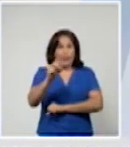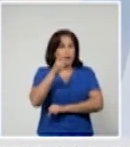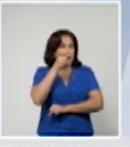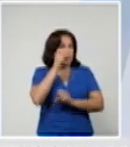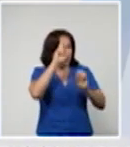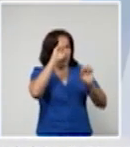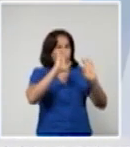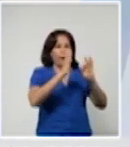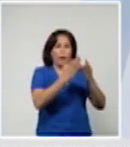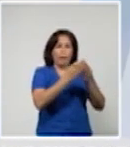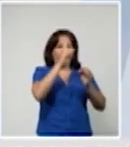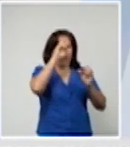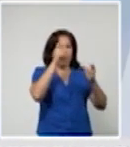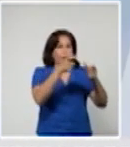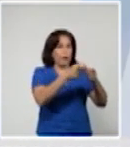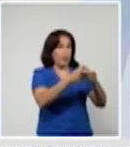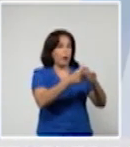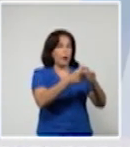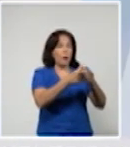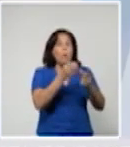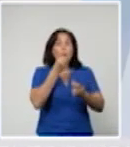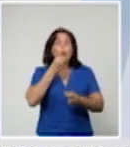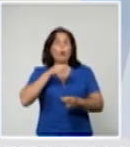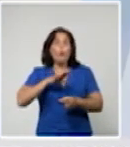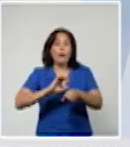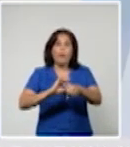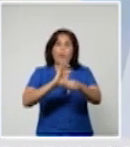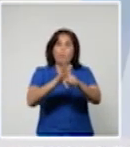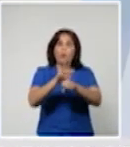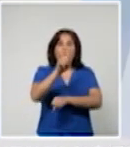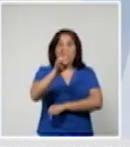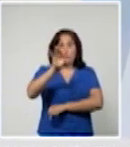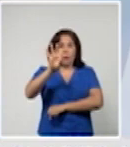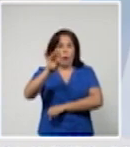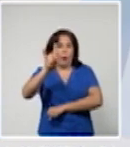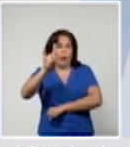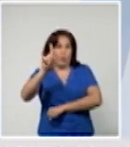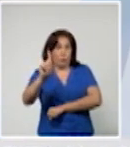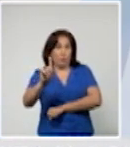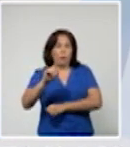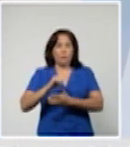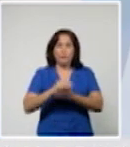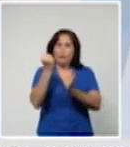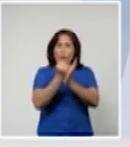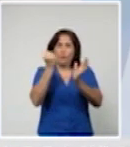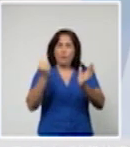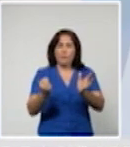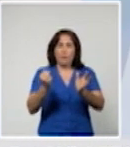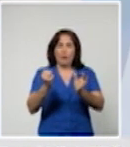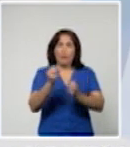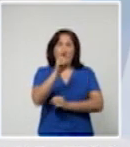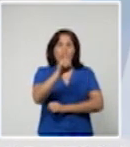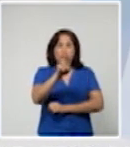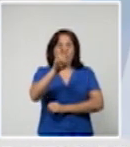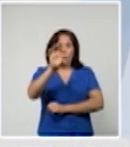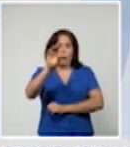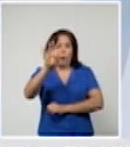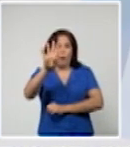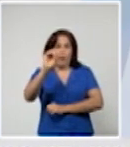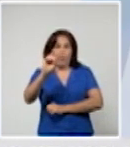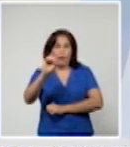551 people are hospitalized in Cuba. 20 are under observation. There